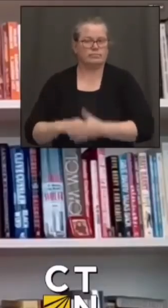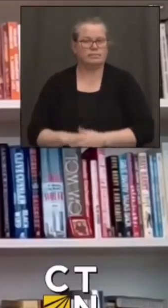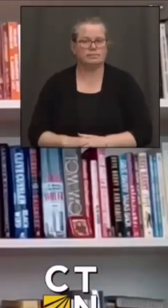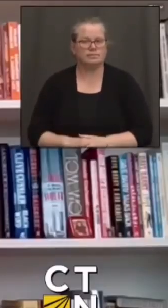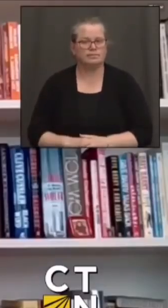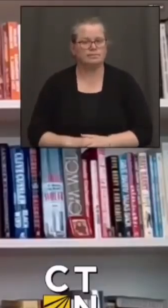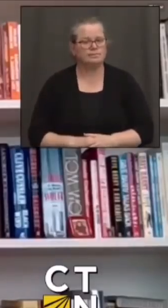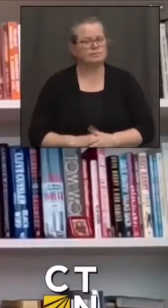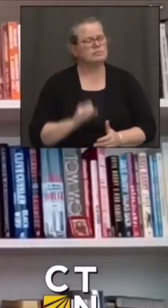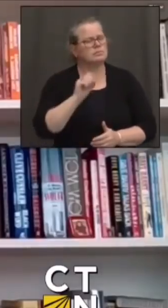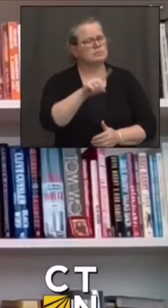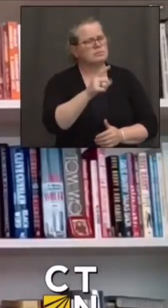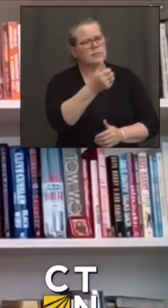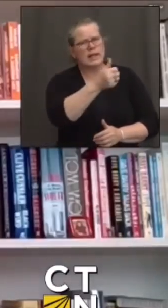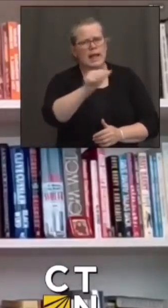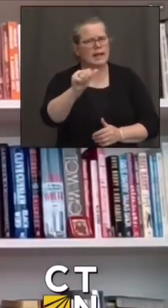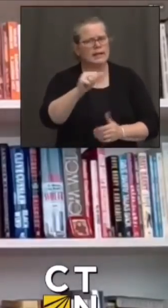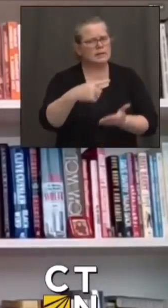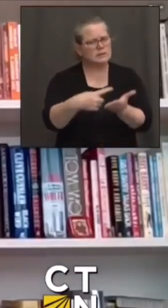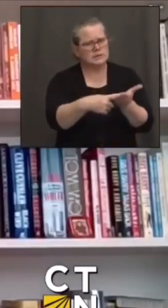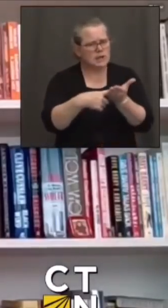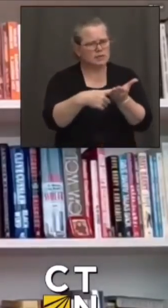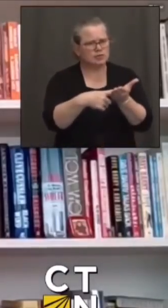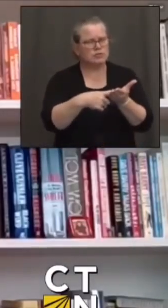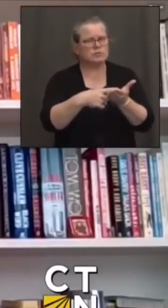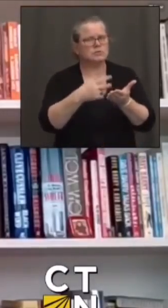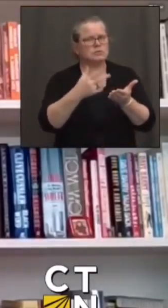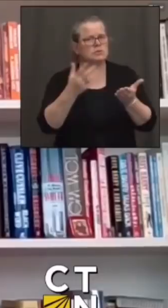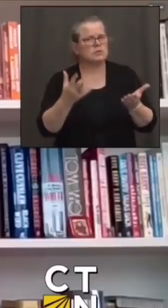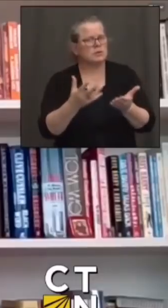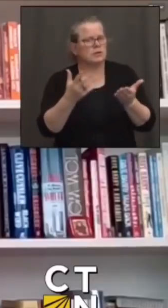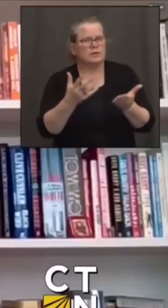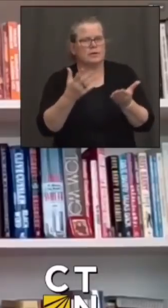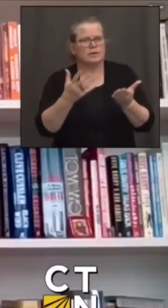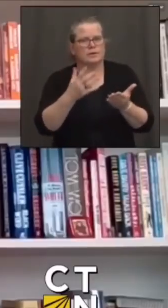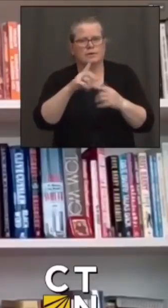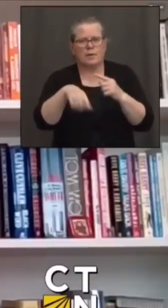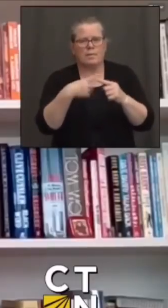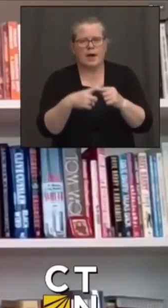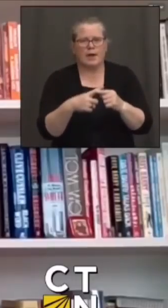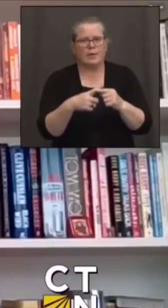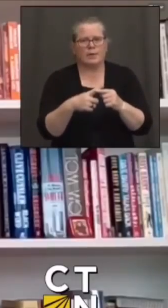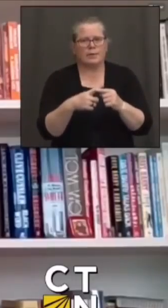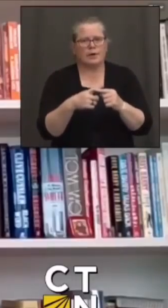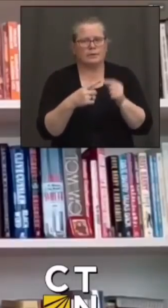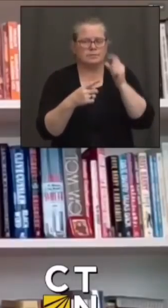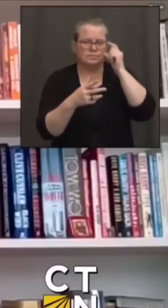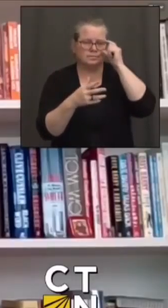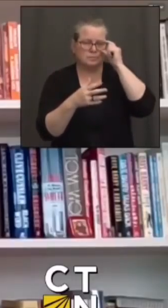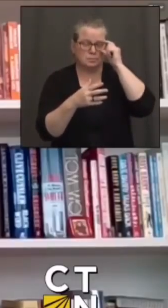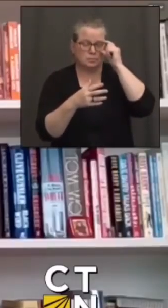behind-the-scenes discussions, preliminary as they may be, about